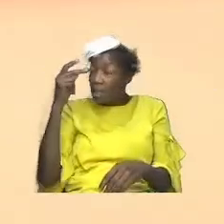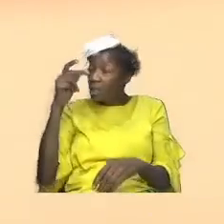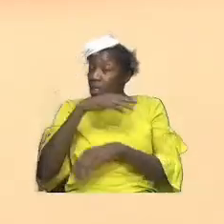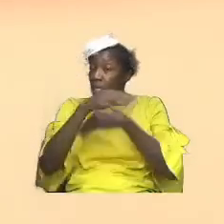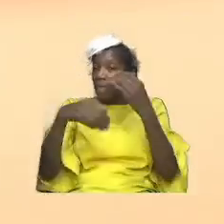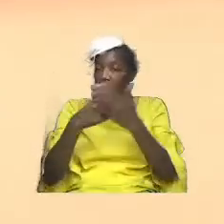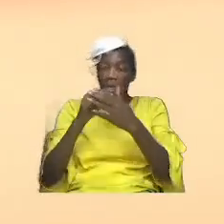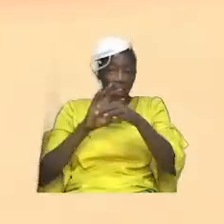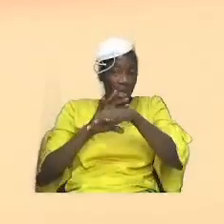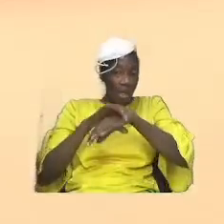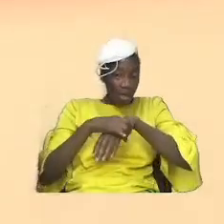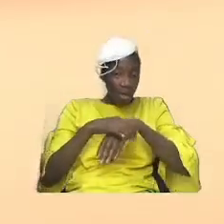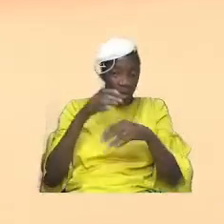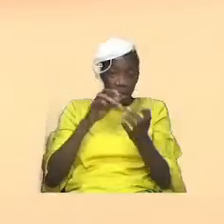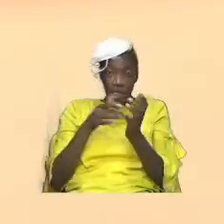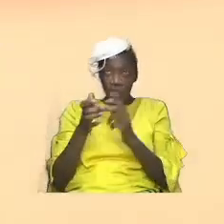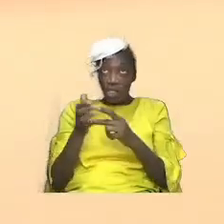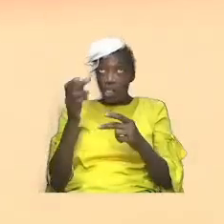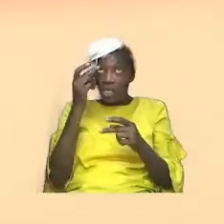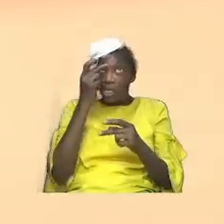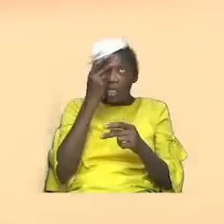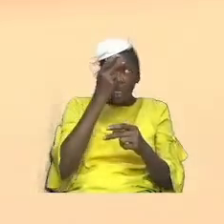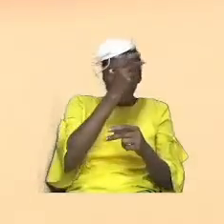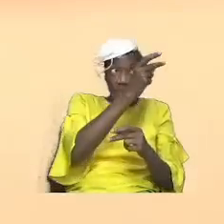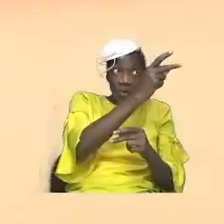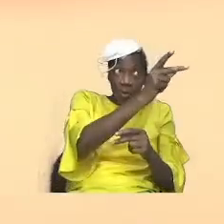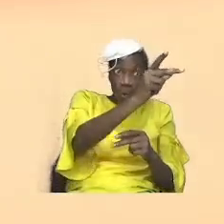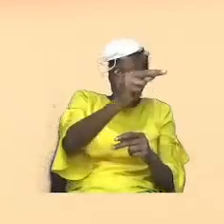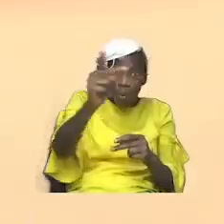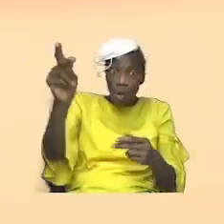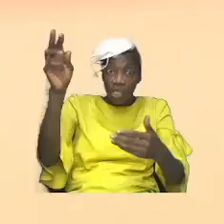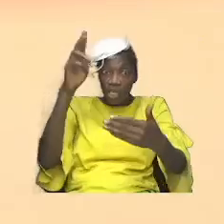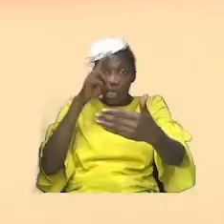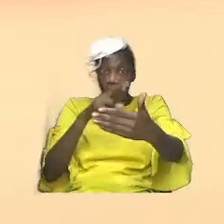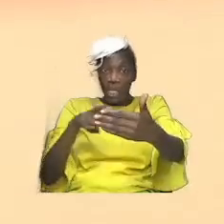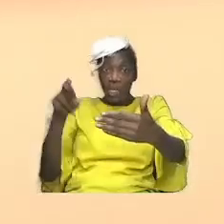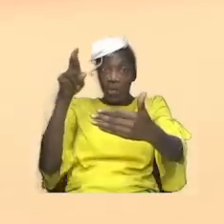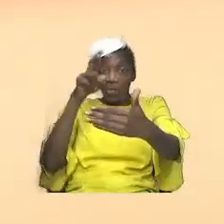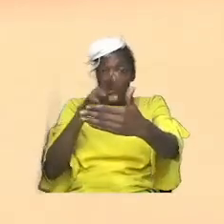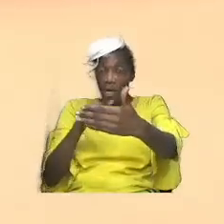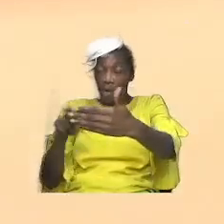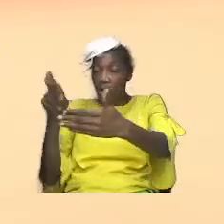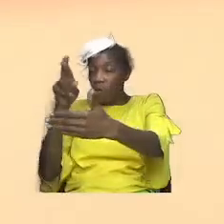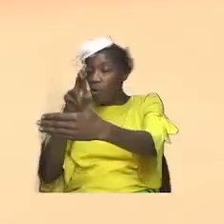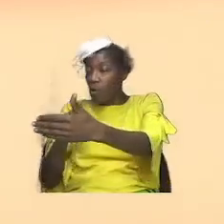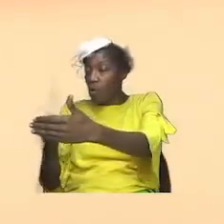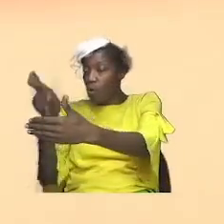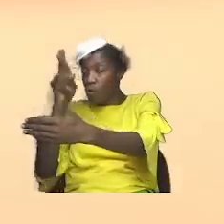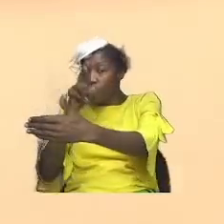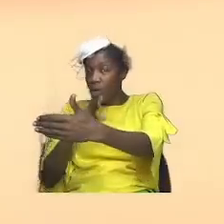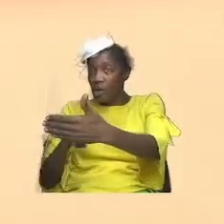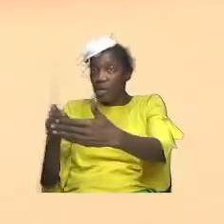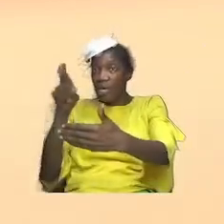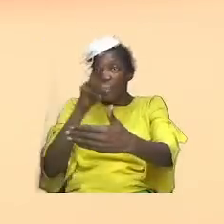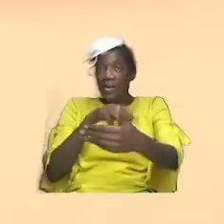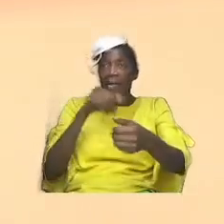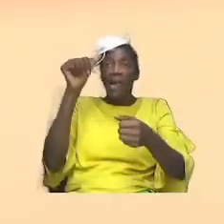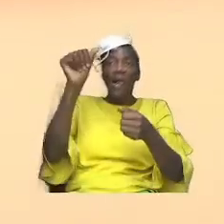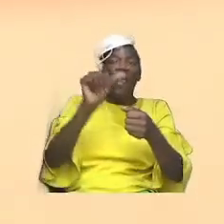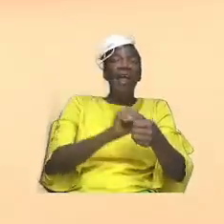he's watching and he's recording everything. And we are going to have